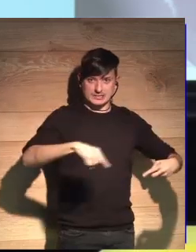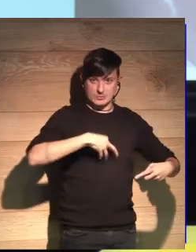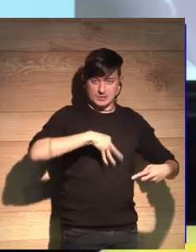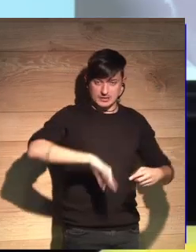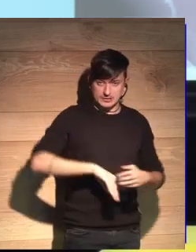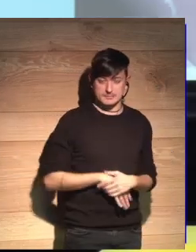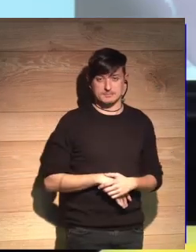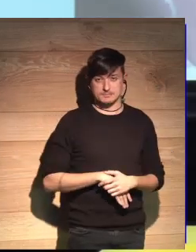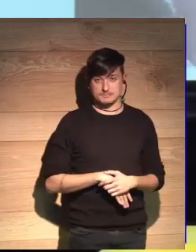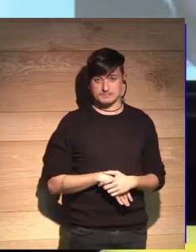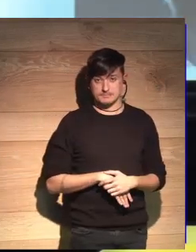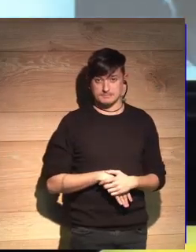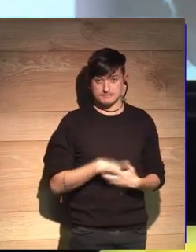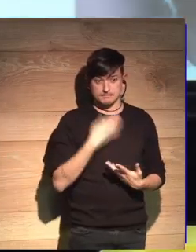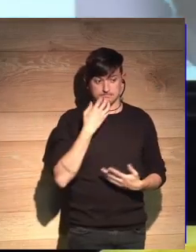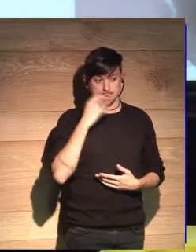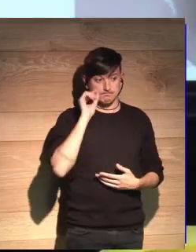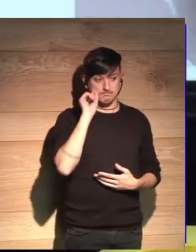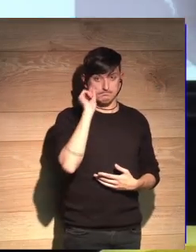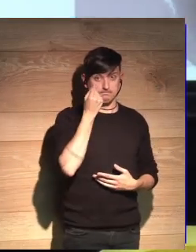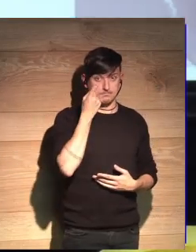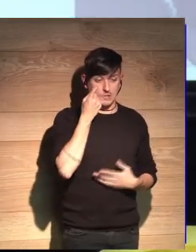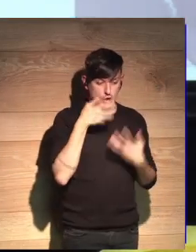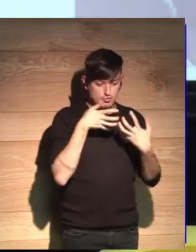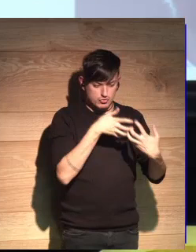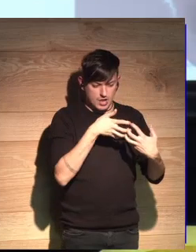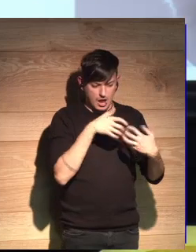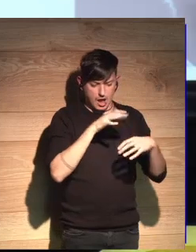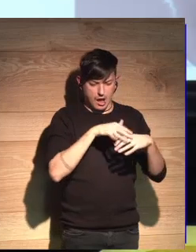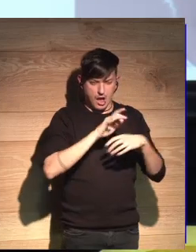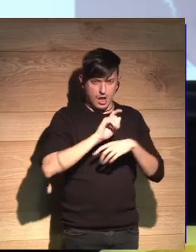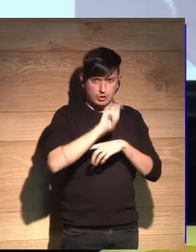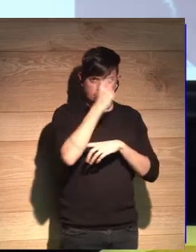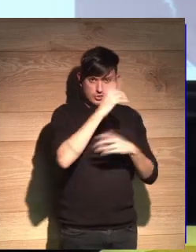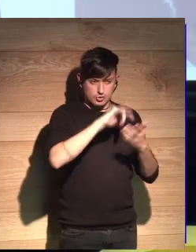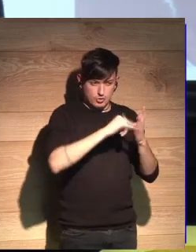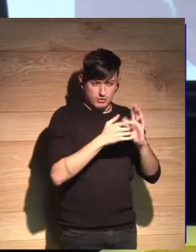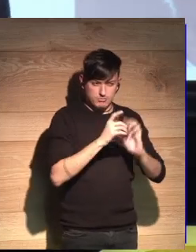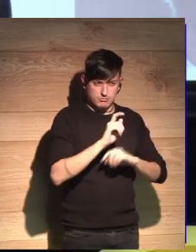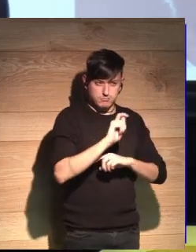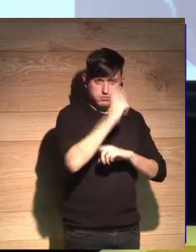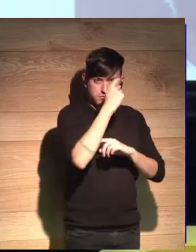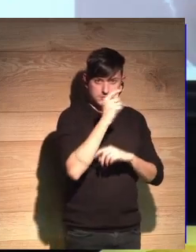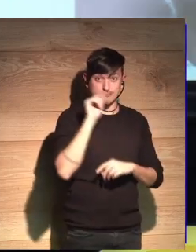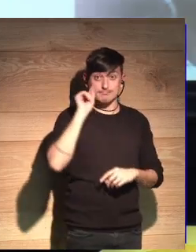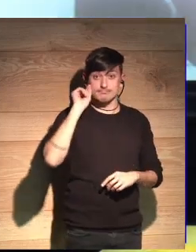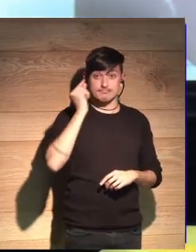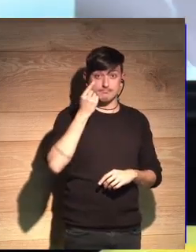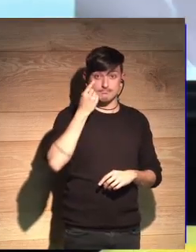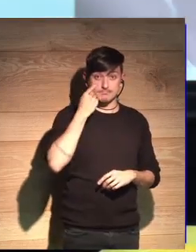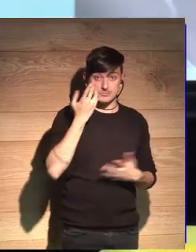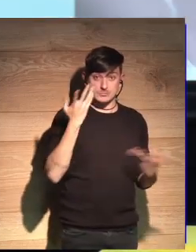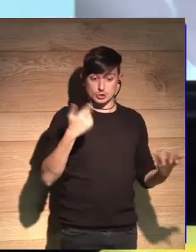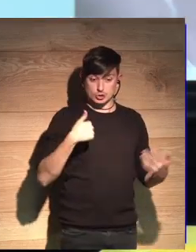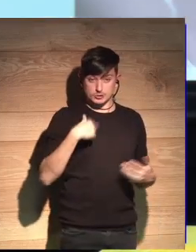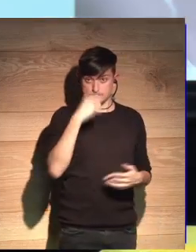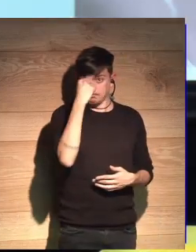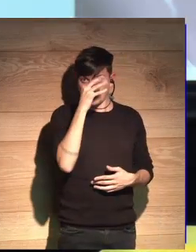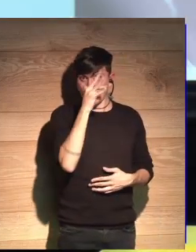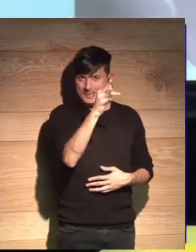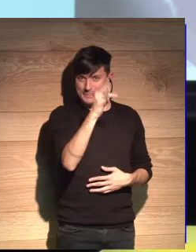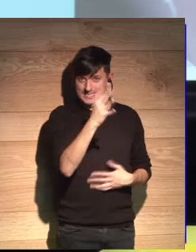even more dreadful. But, as was mentioned, I'm an optimist. I think we can handle a lot of this.